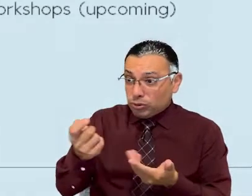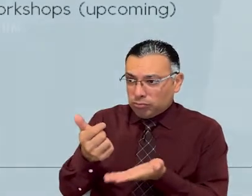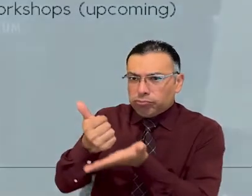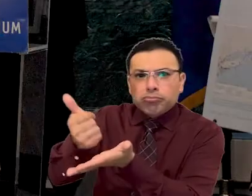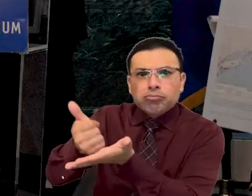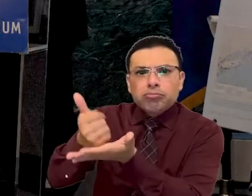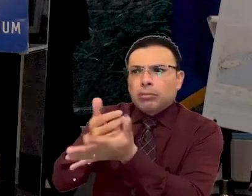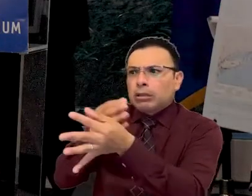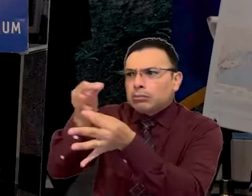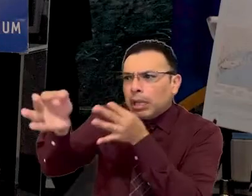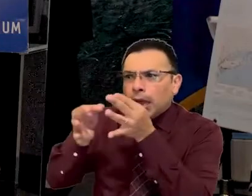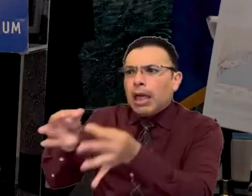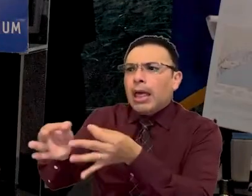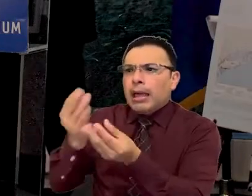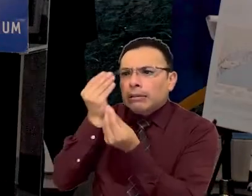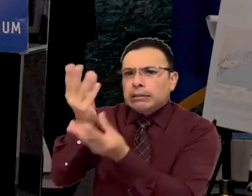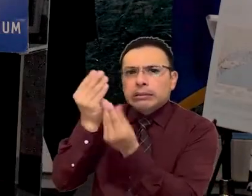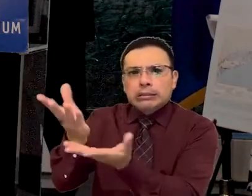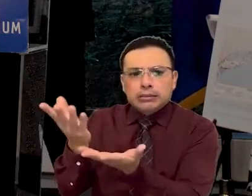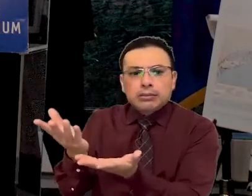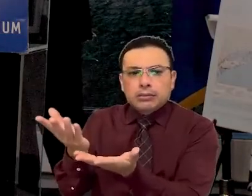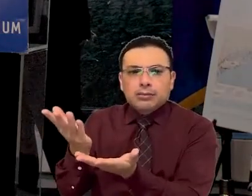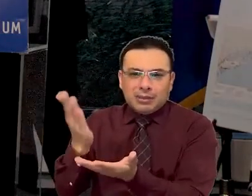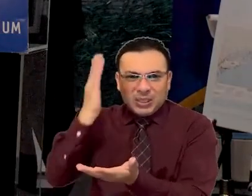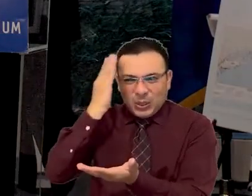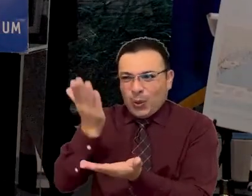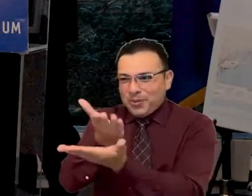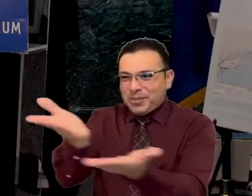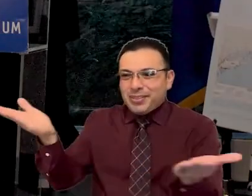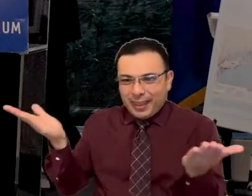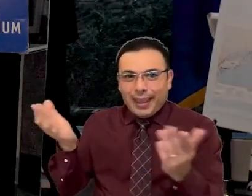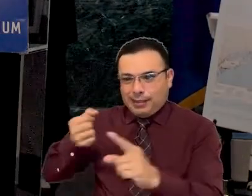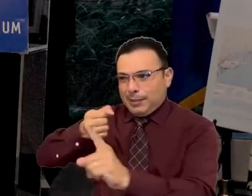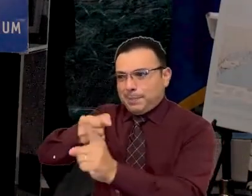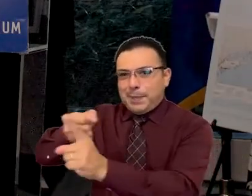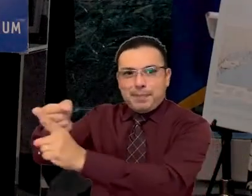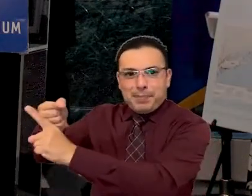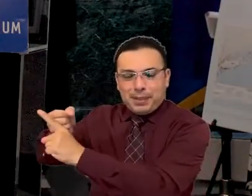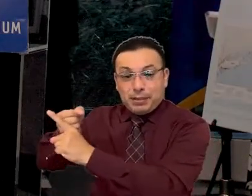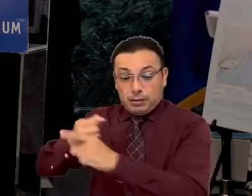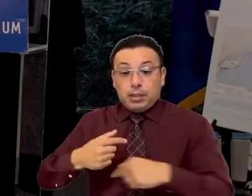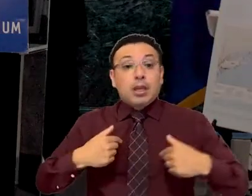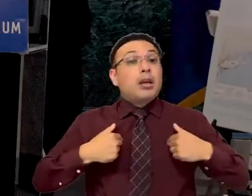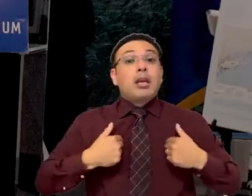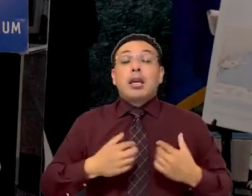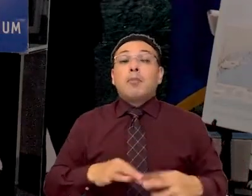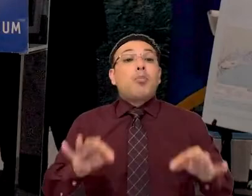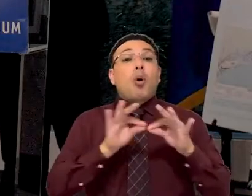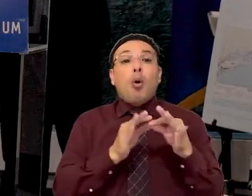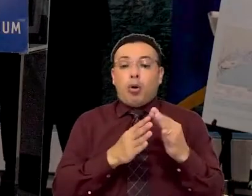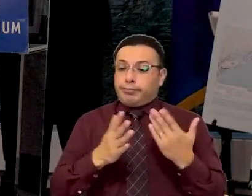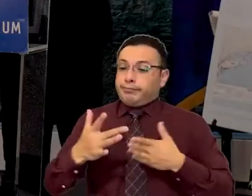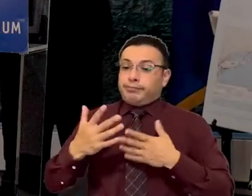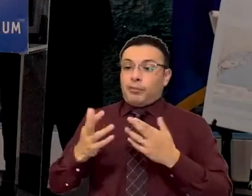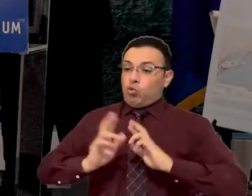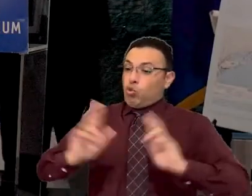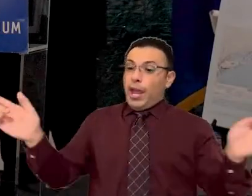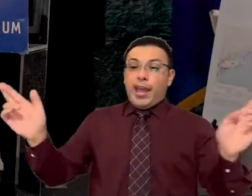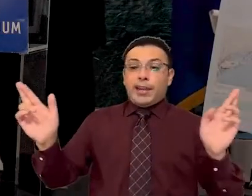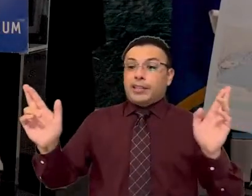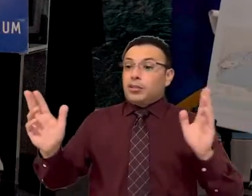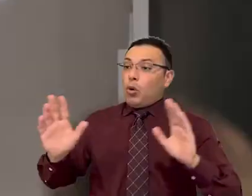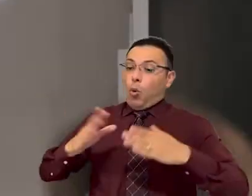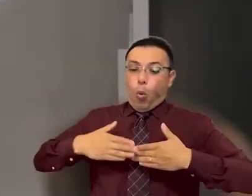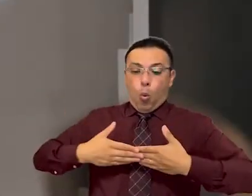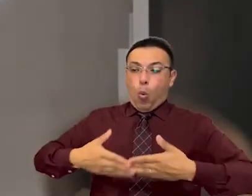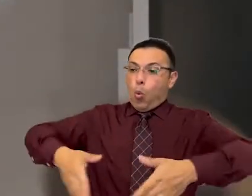skin in the game. And our role is to be open and available to you. We've created a specific website for Beacon Wind. It's not